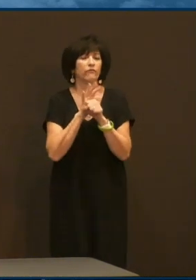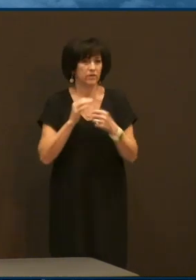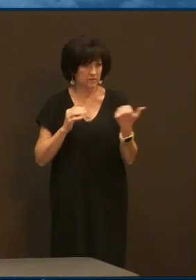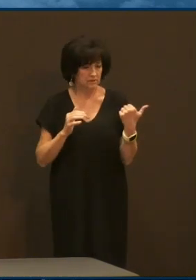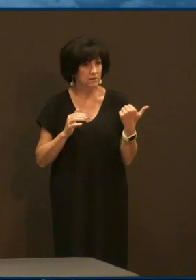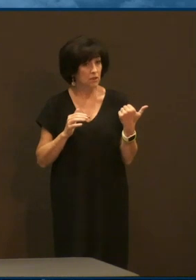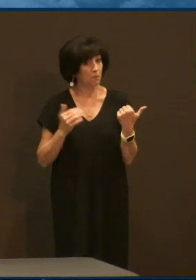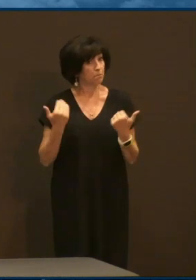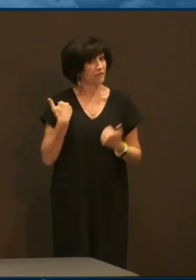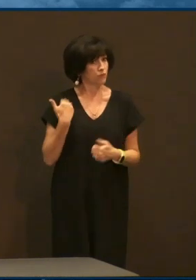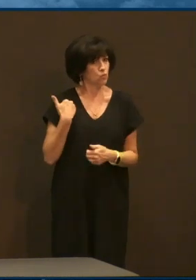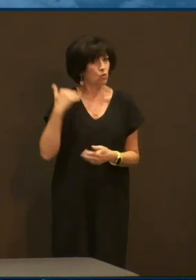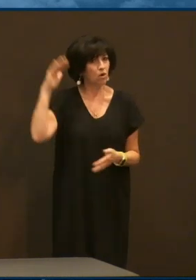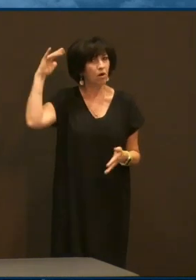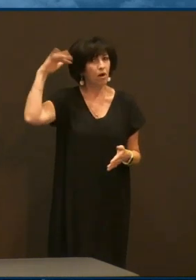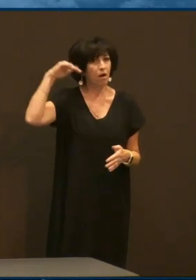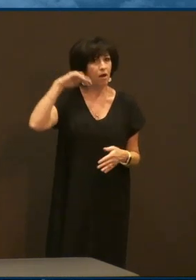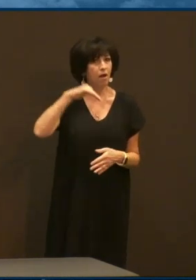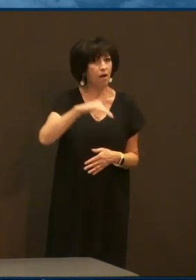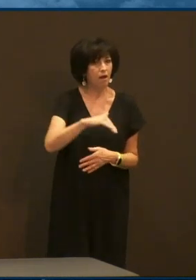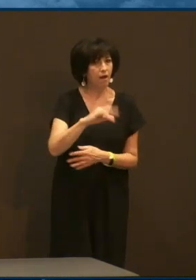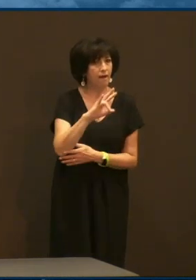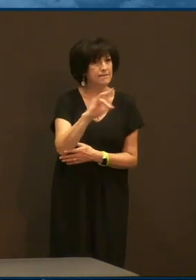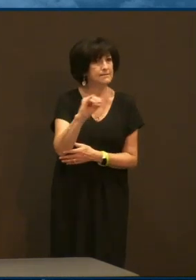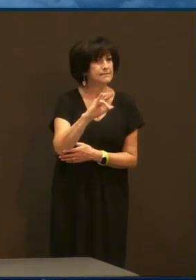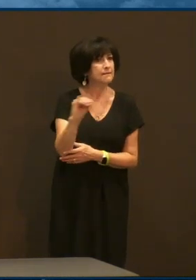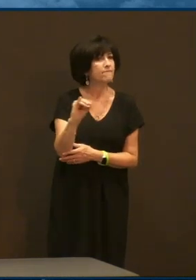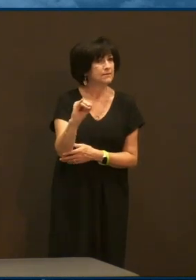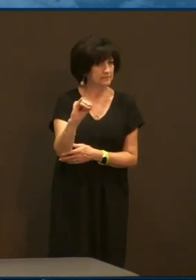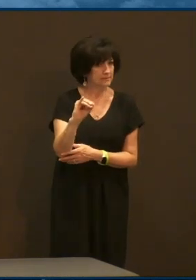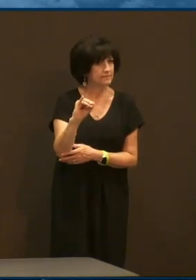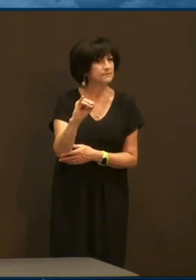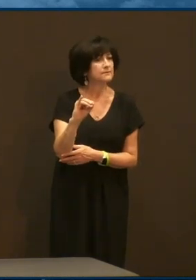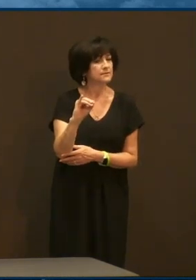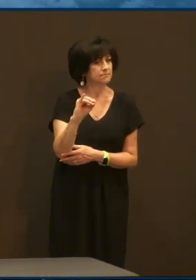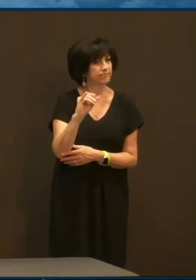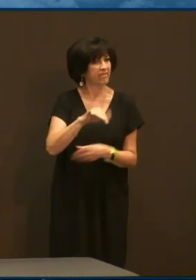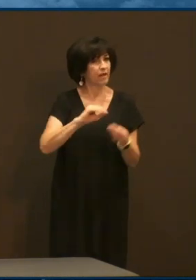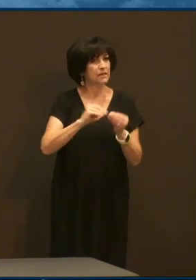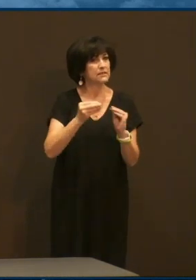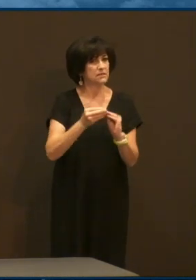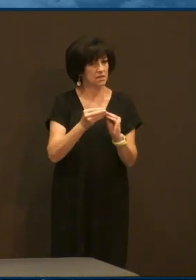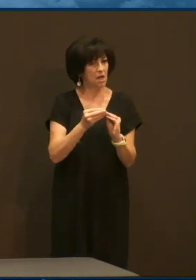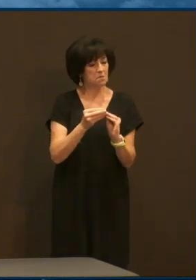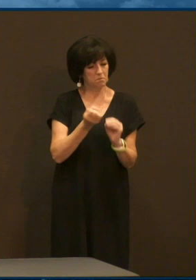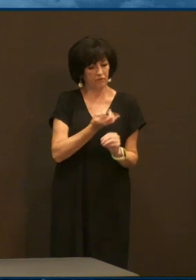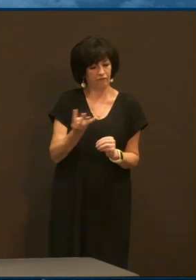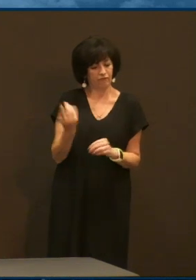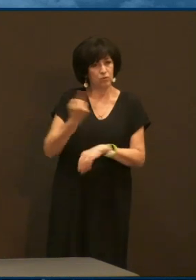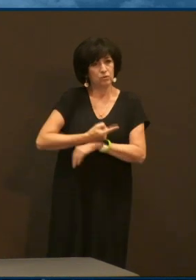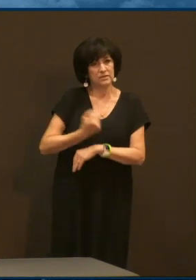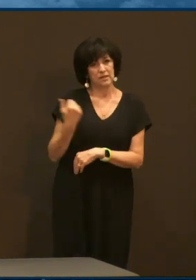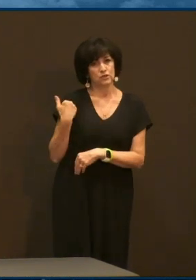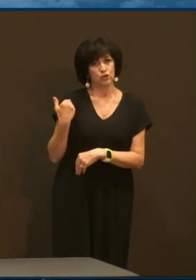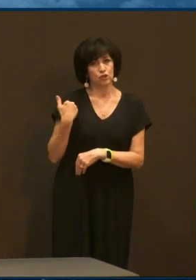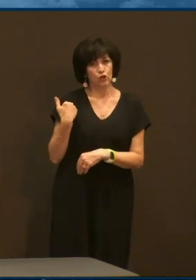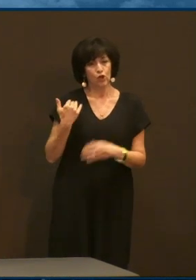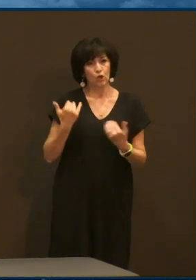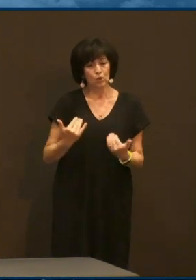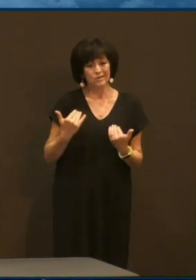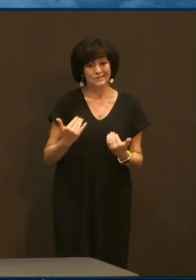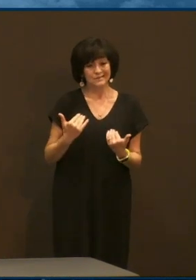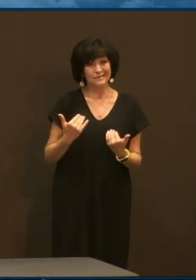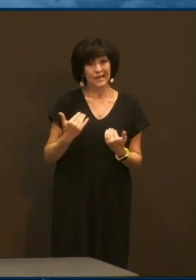high 70s a couple of days ago before the weekend, and then had some hospitalizations over